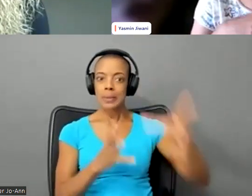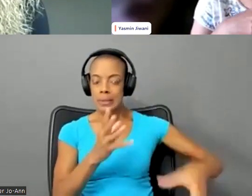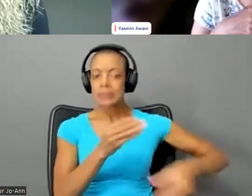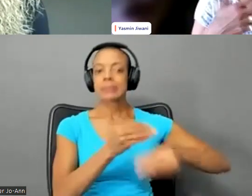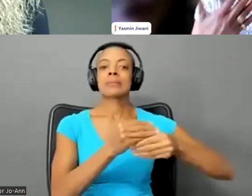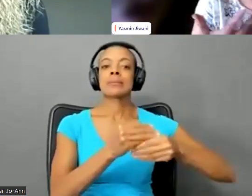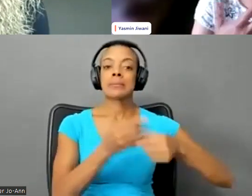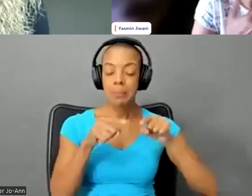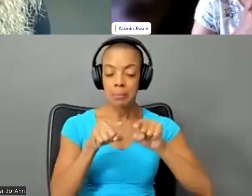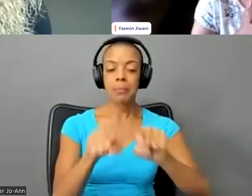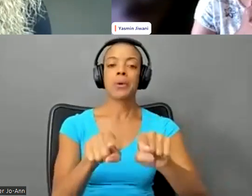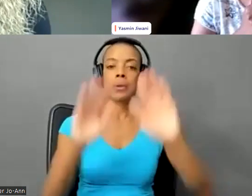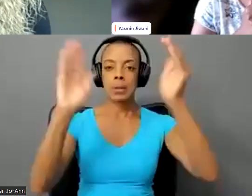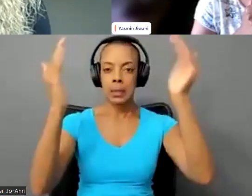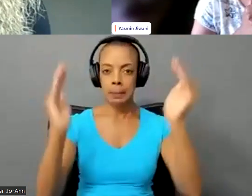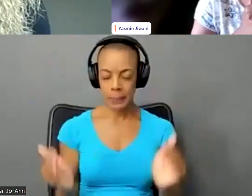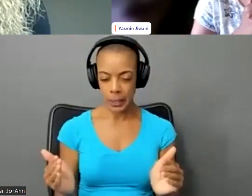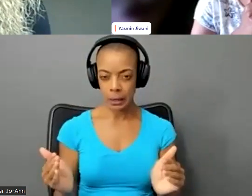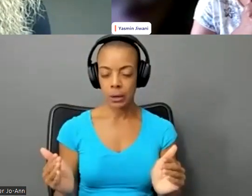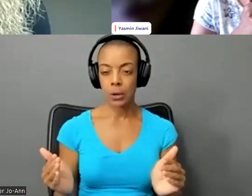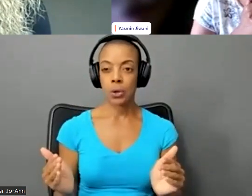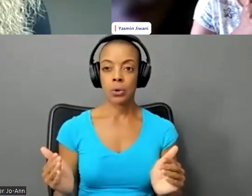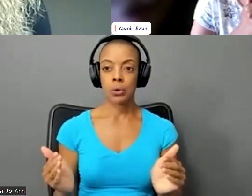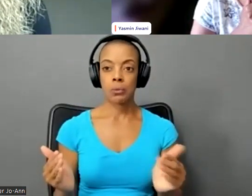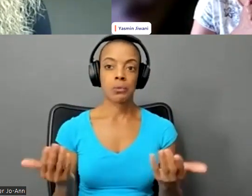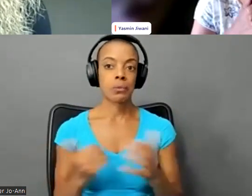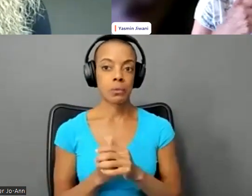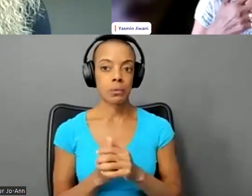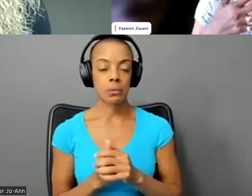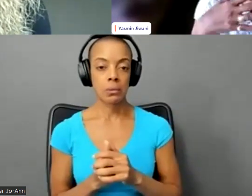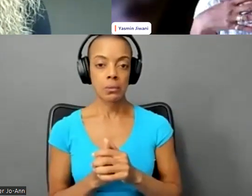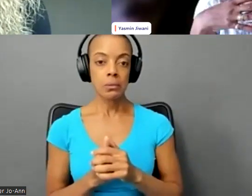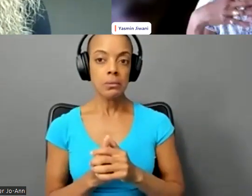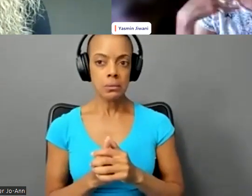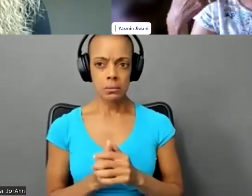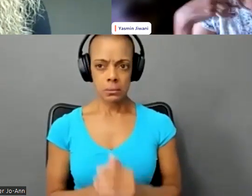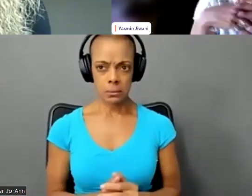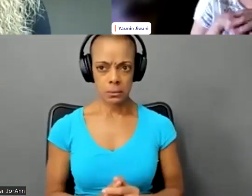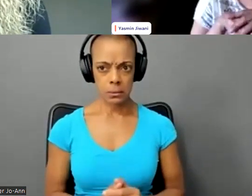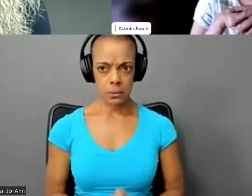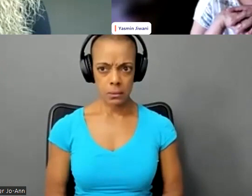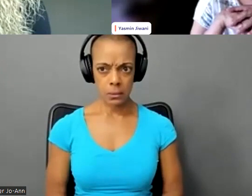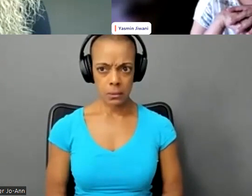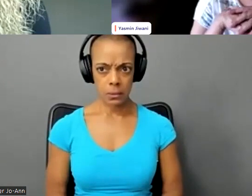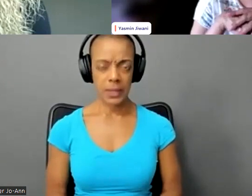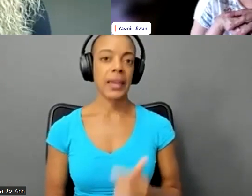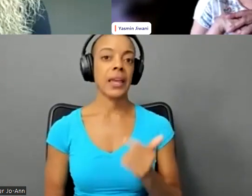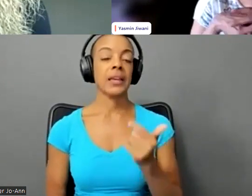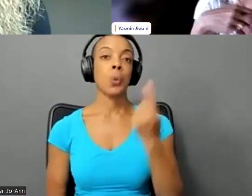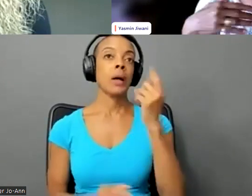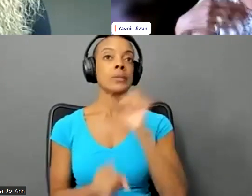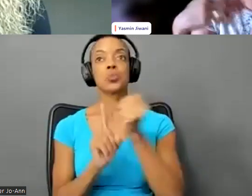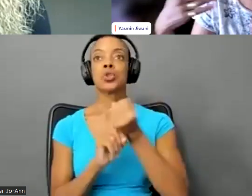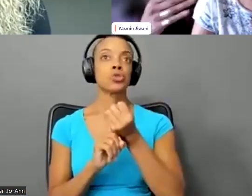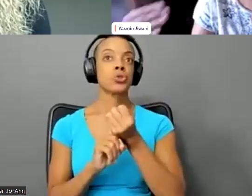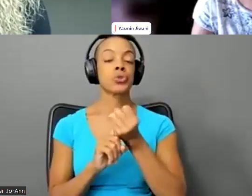between, okay, so if the perpetrator is being psychologized in a way where it's all about mental health issues, if